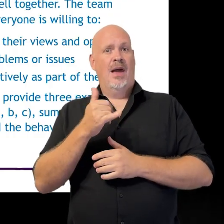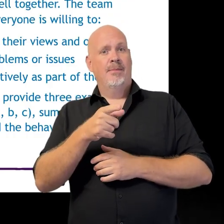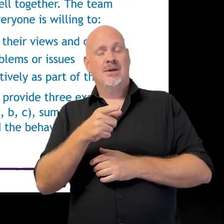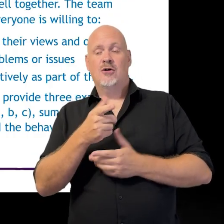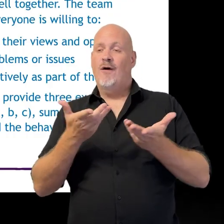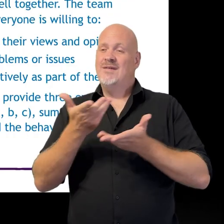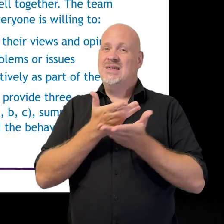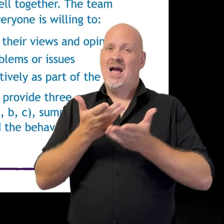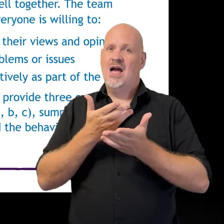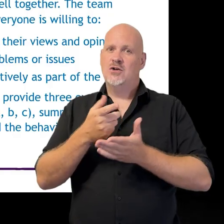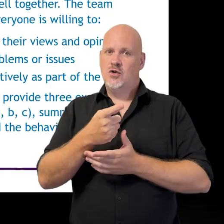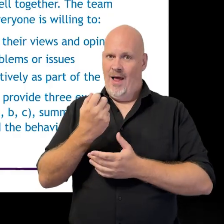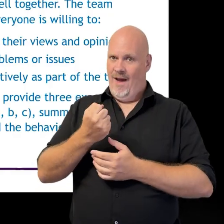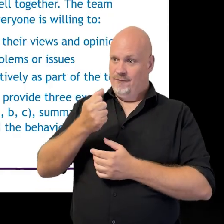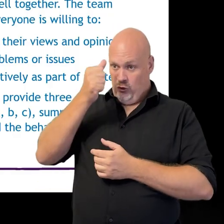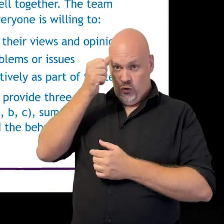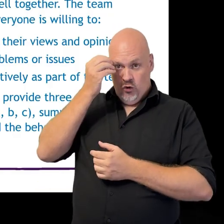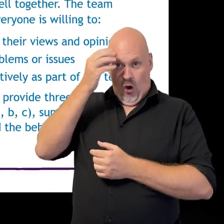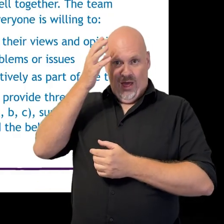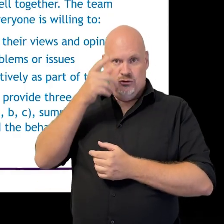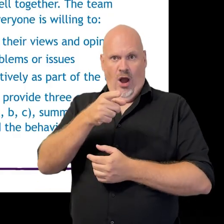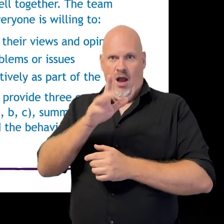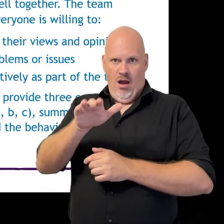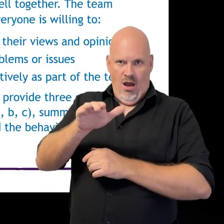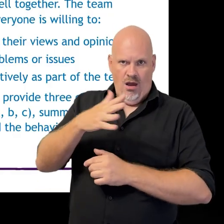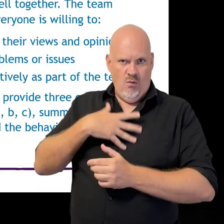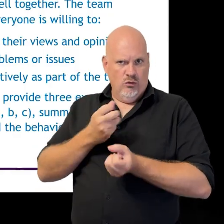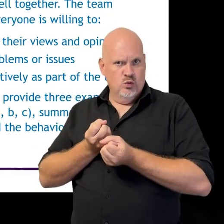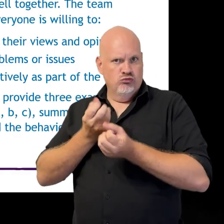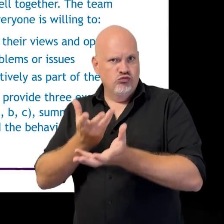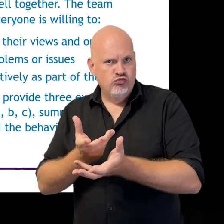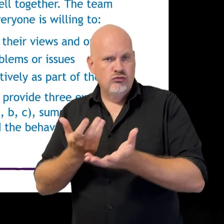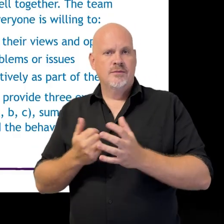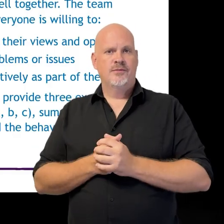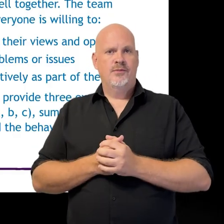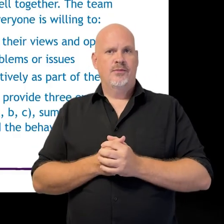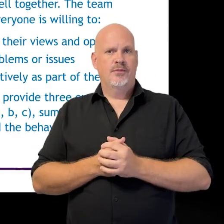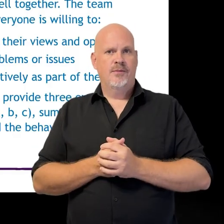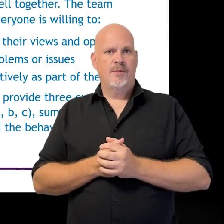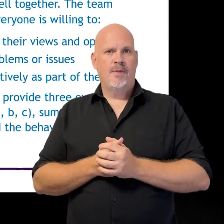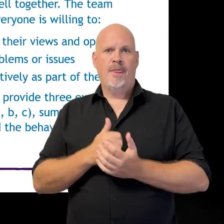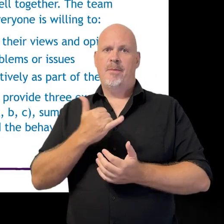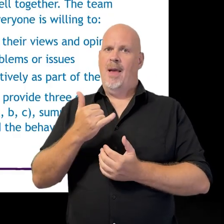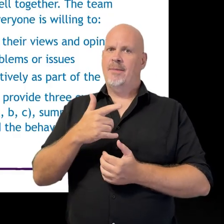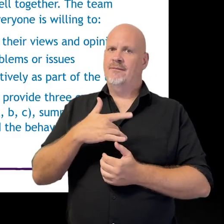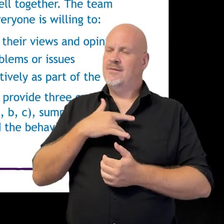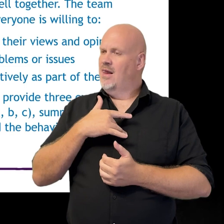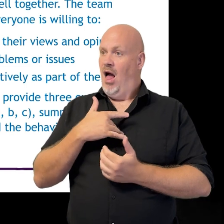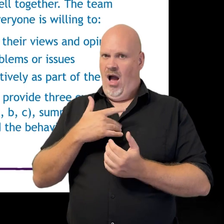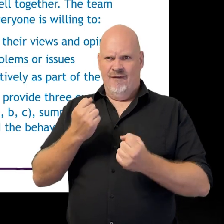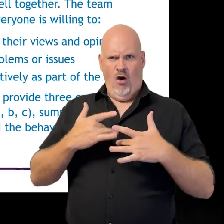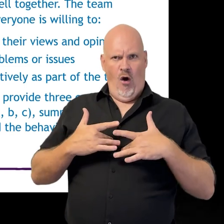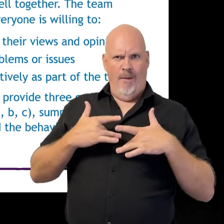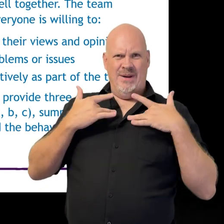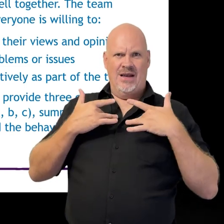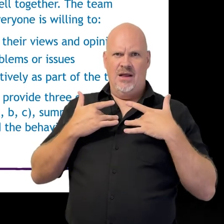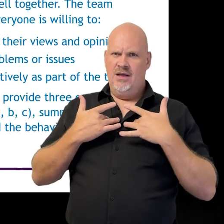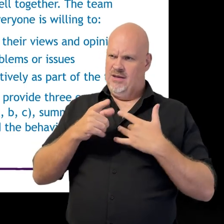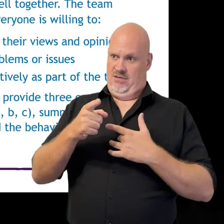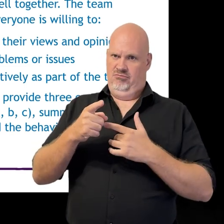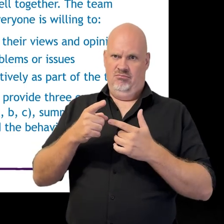and C, summarising how you demonstrated each of these behaviours.